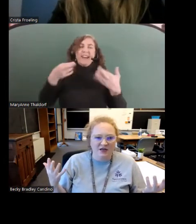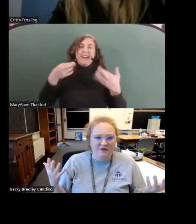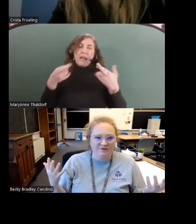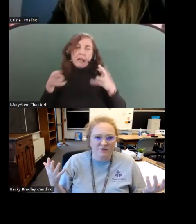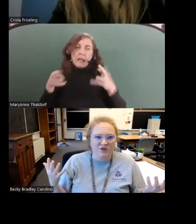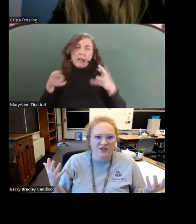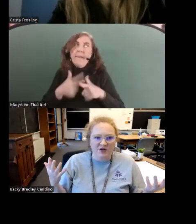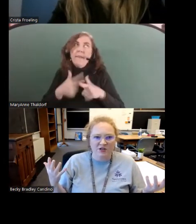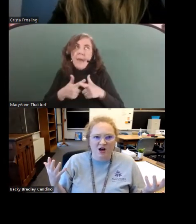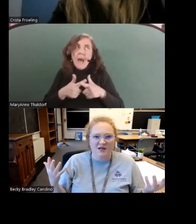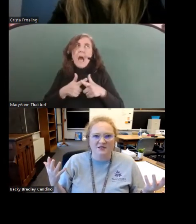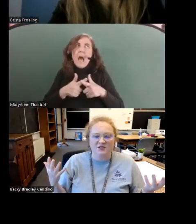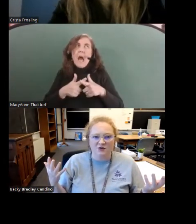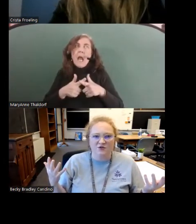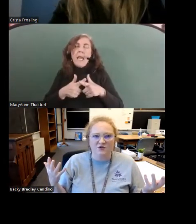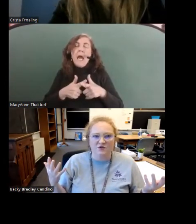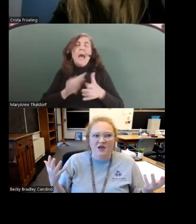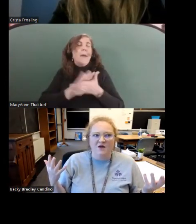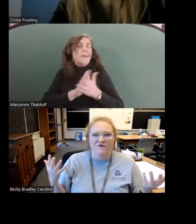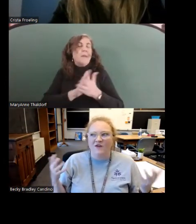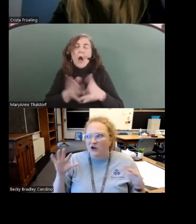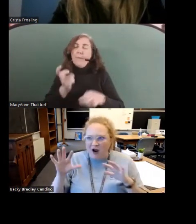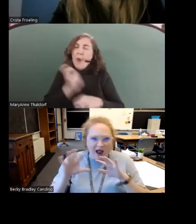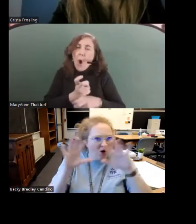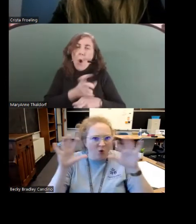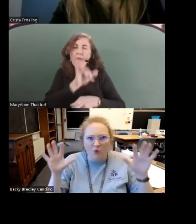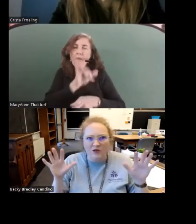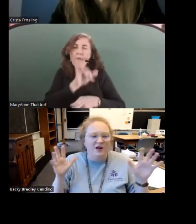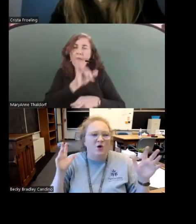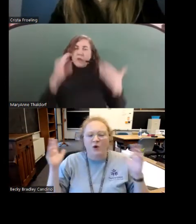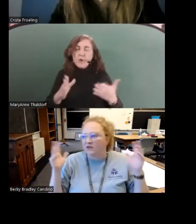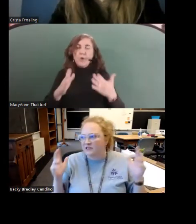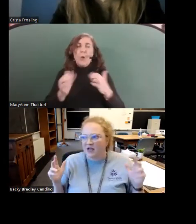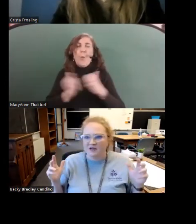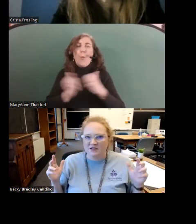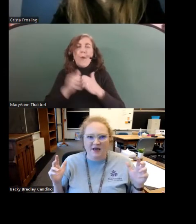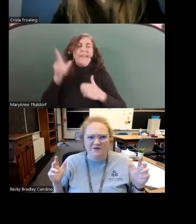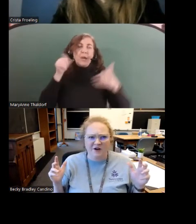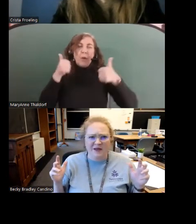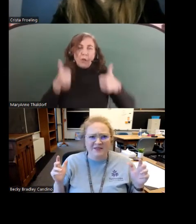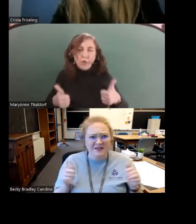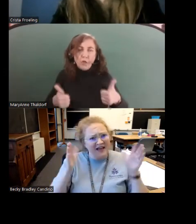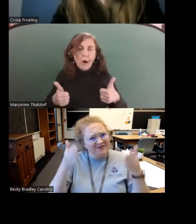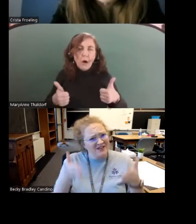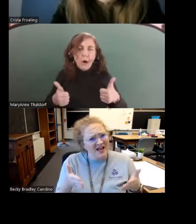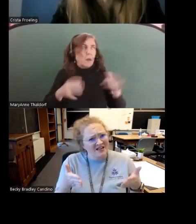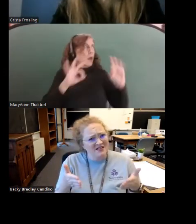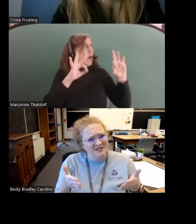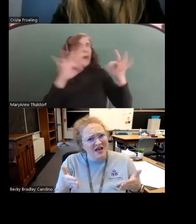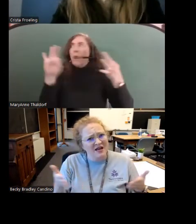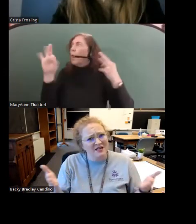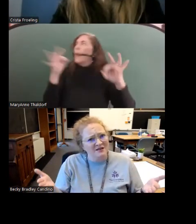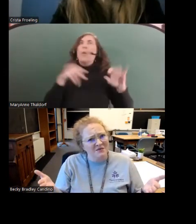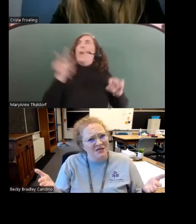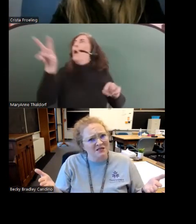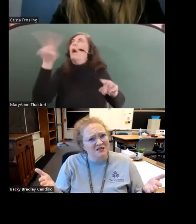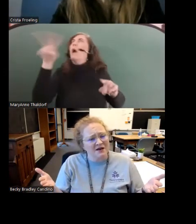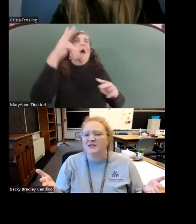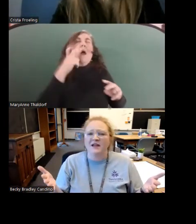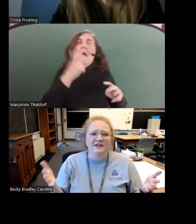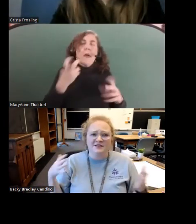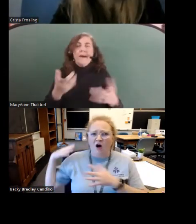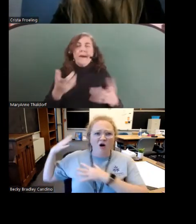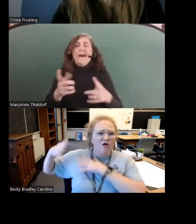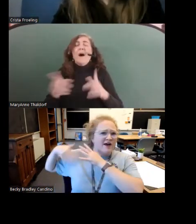student with hearing loss to figure out, you know, where the sound is coming from. And then they have to access the academics. I